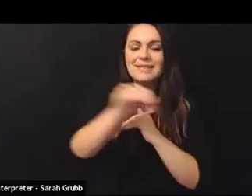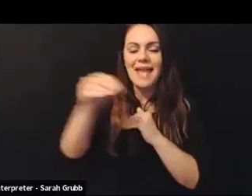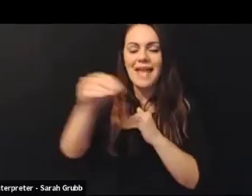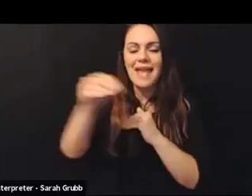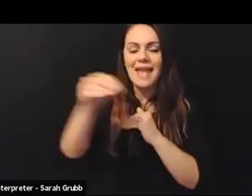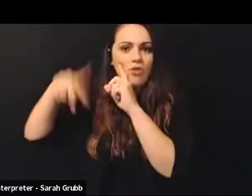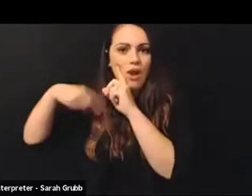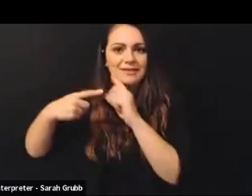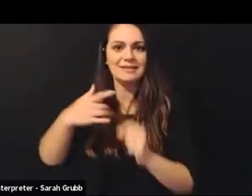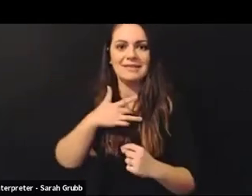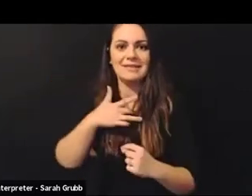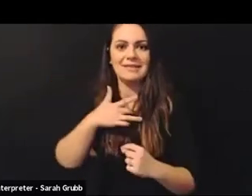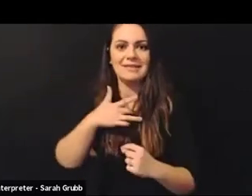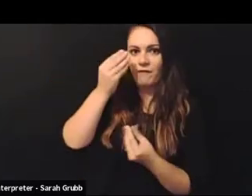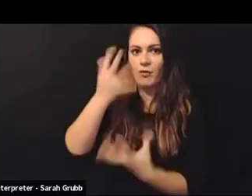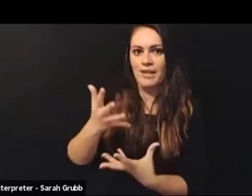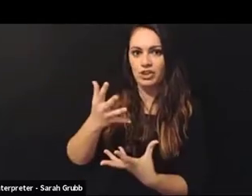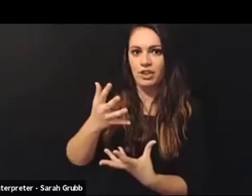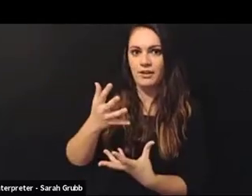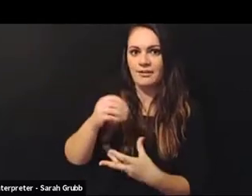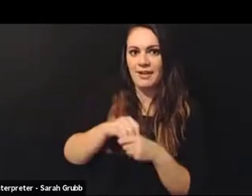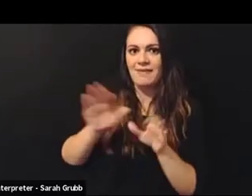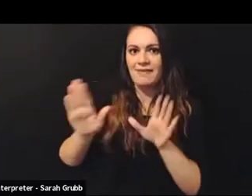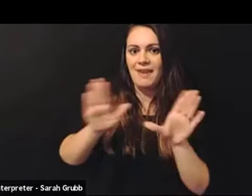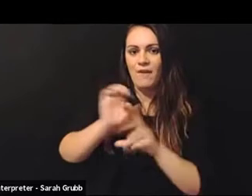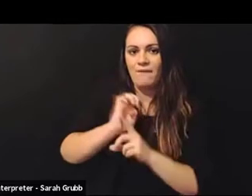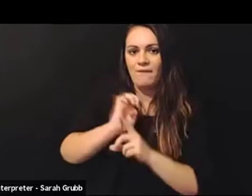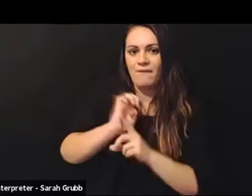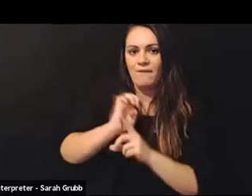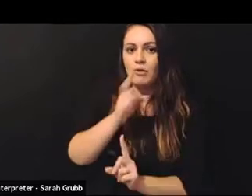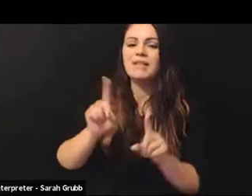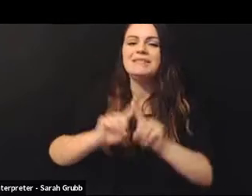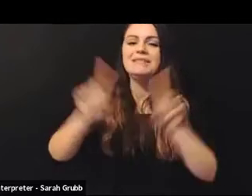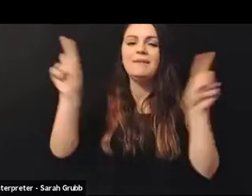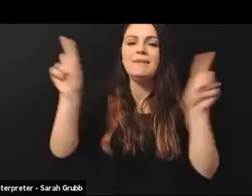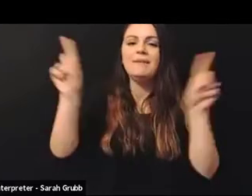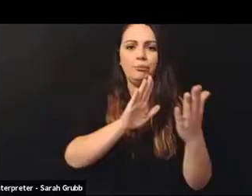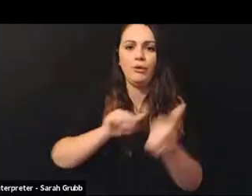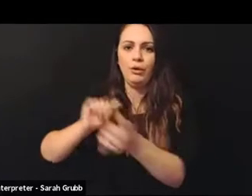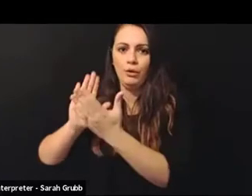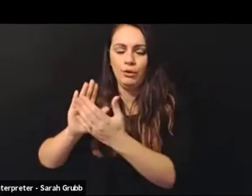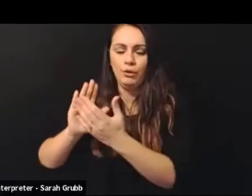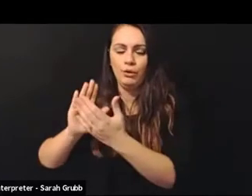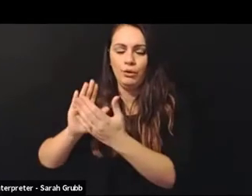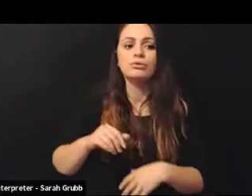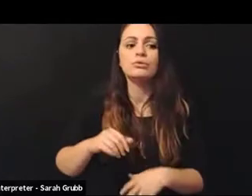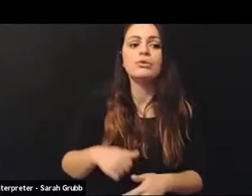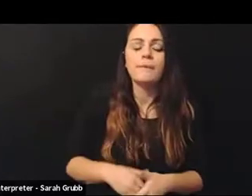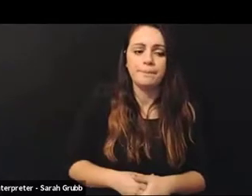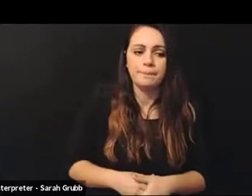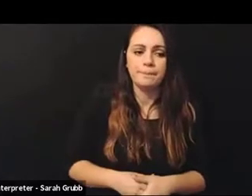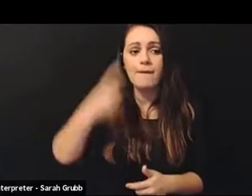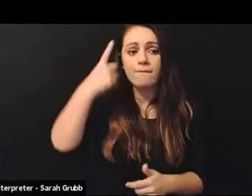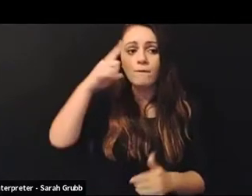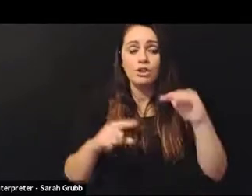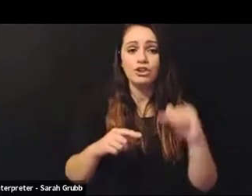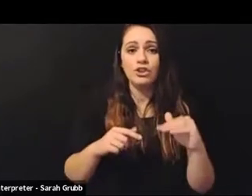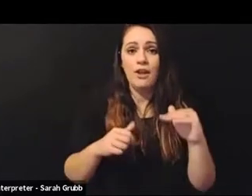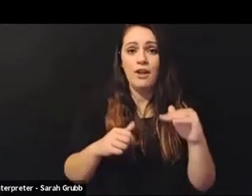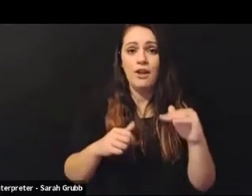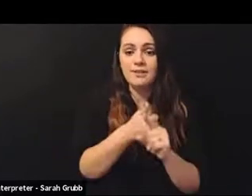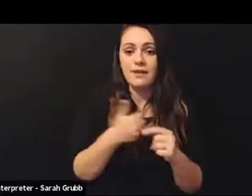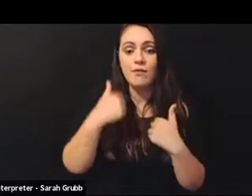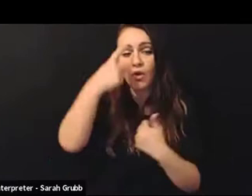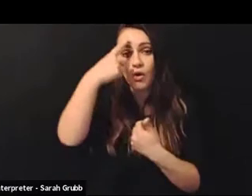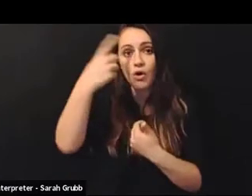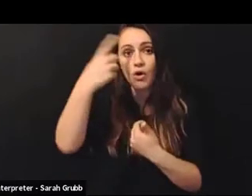their environment. But they're doing it in two different ways. For a child who has autism, It has to